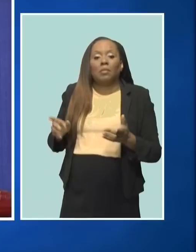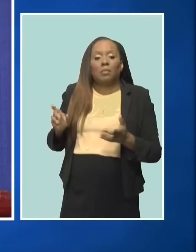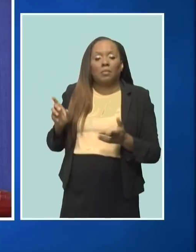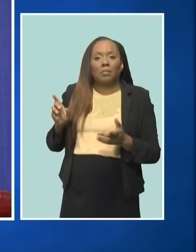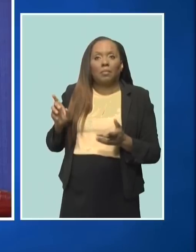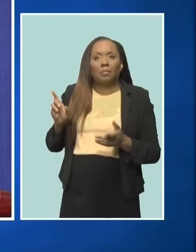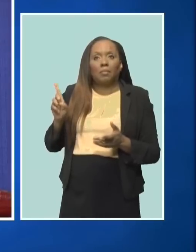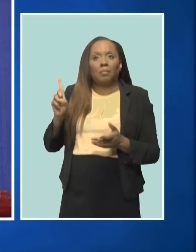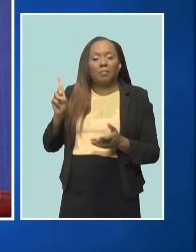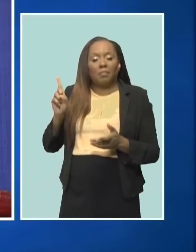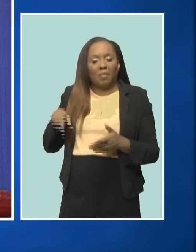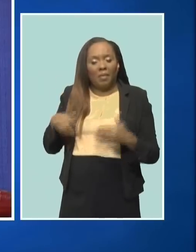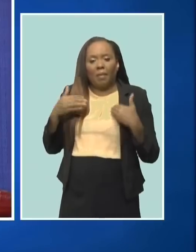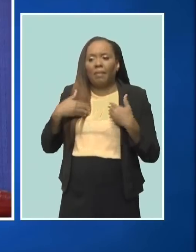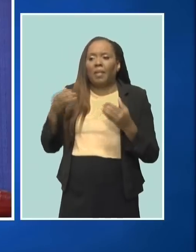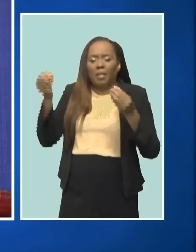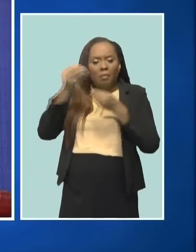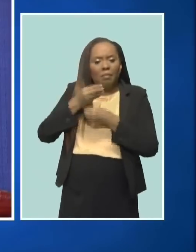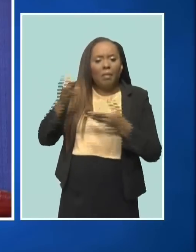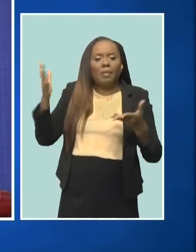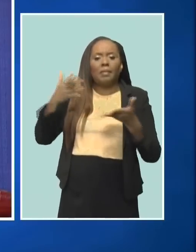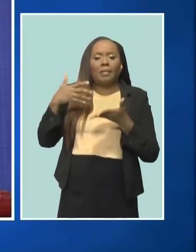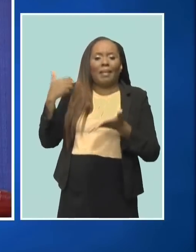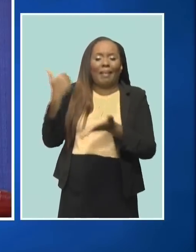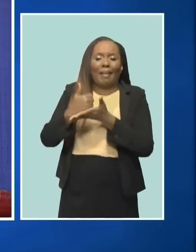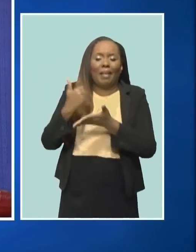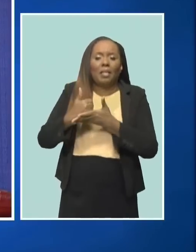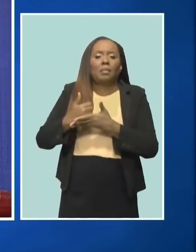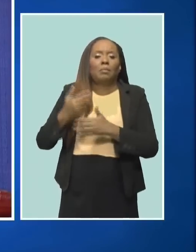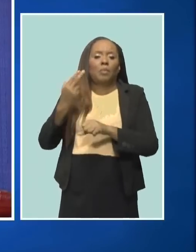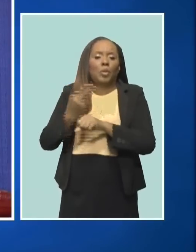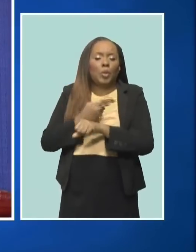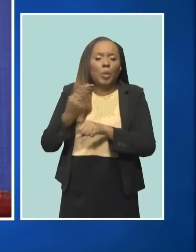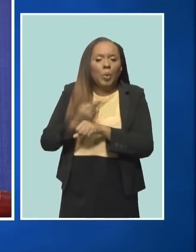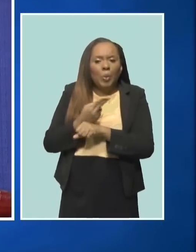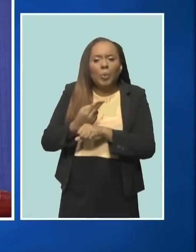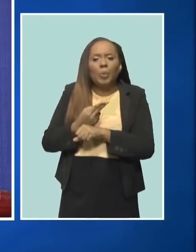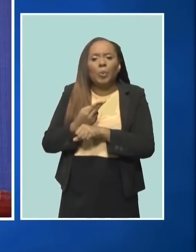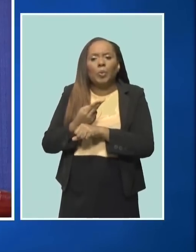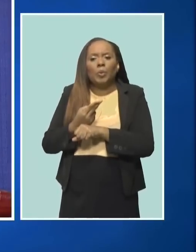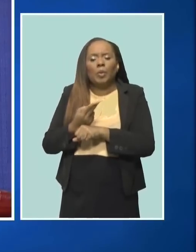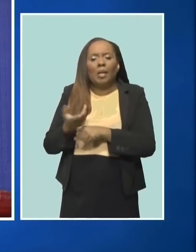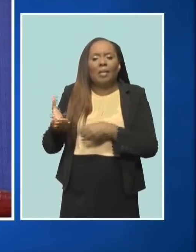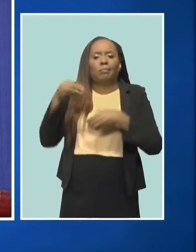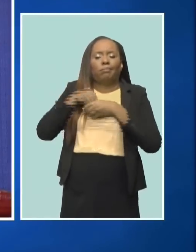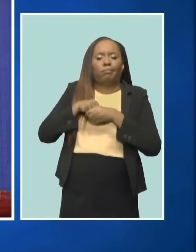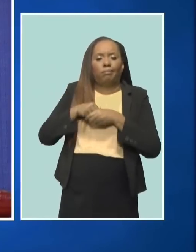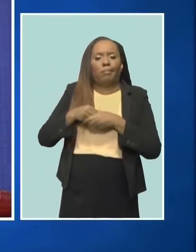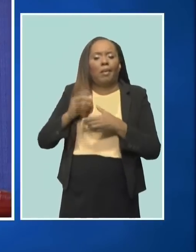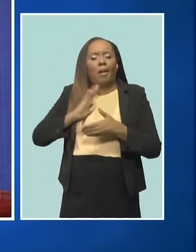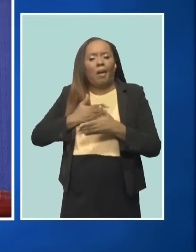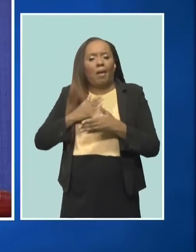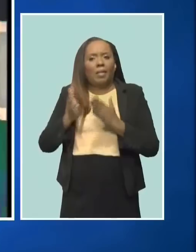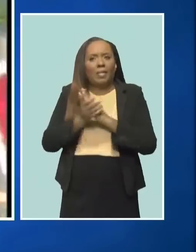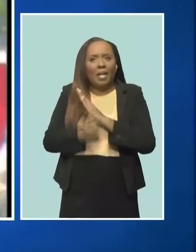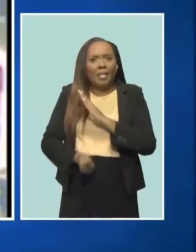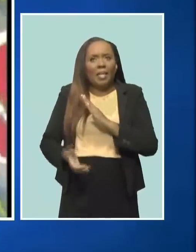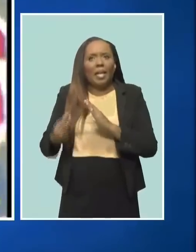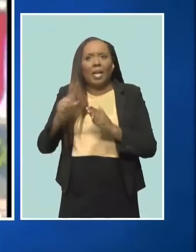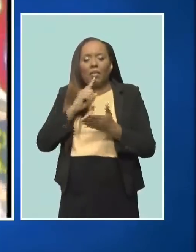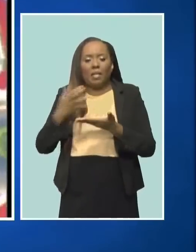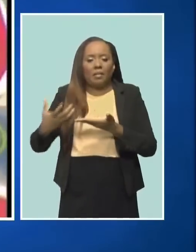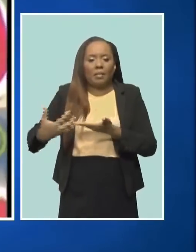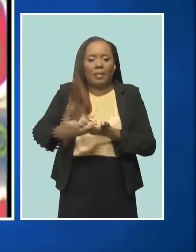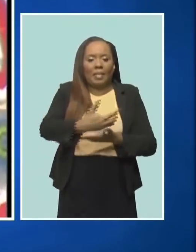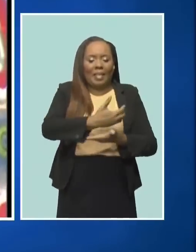information that will help us catapult this talent into, quite frankly, dollars and cents.